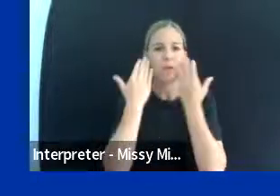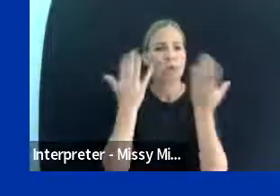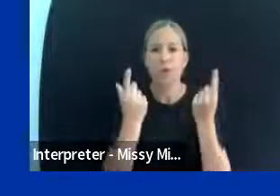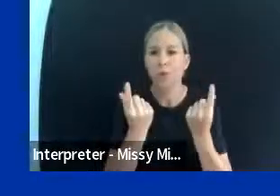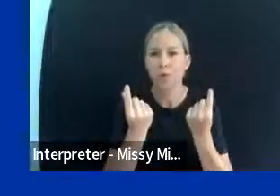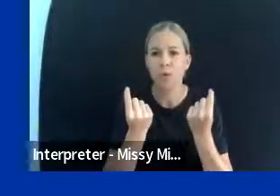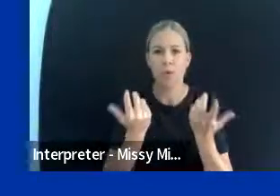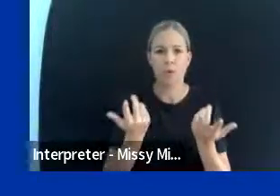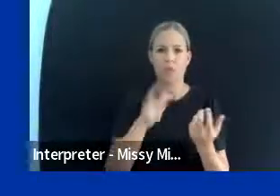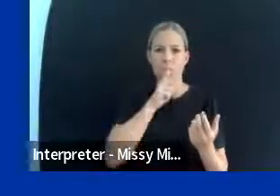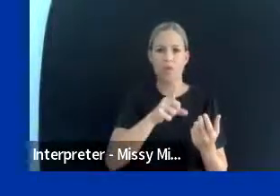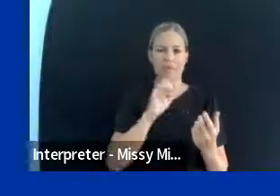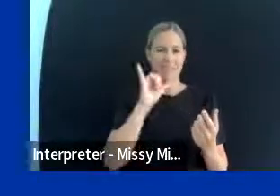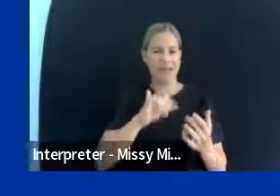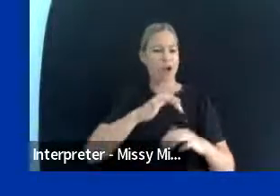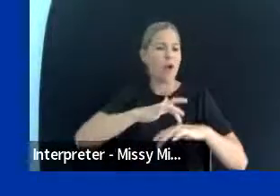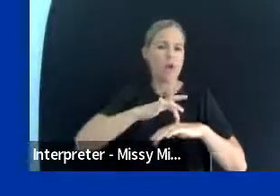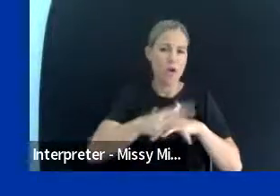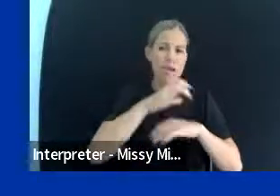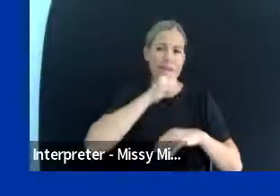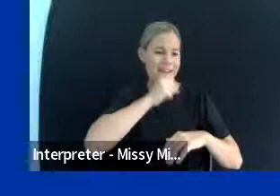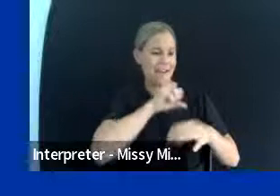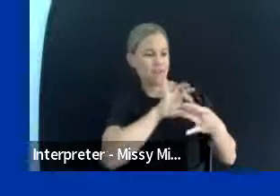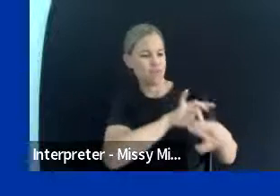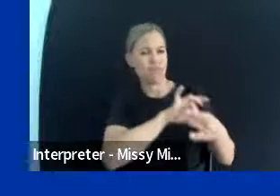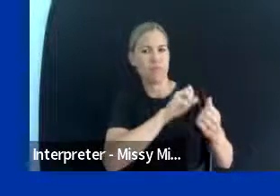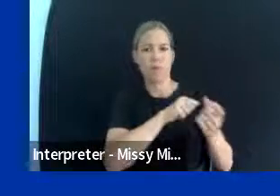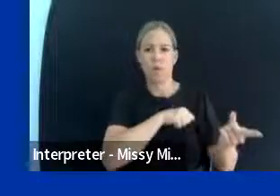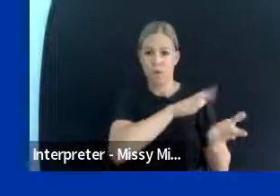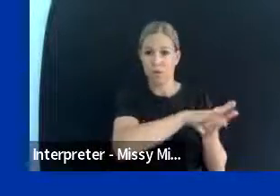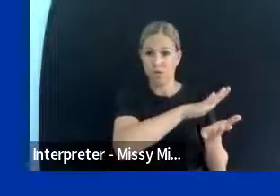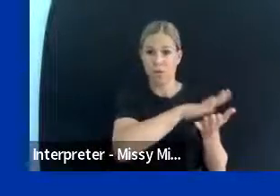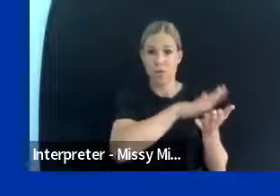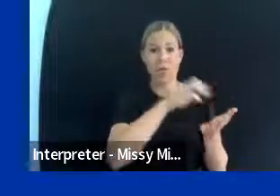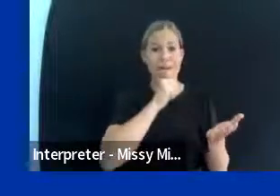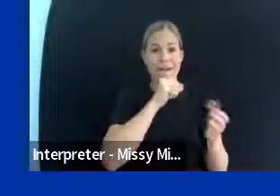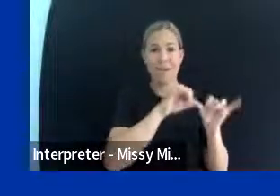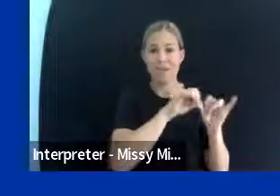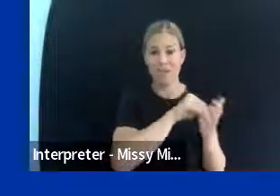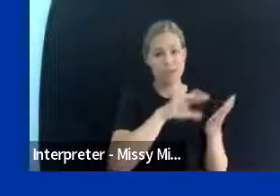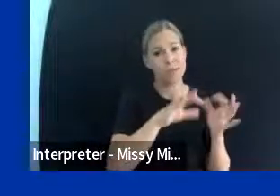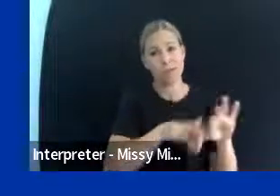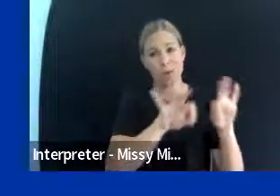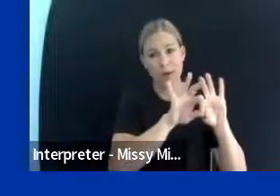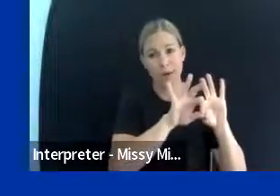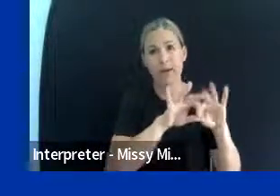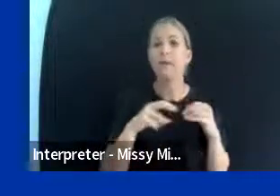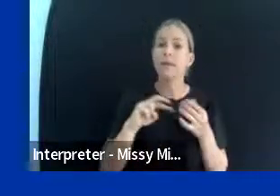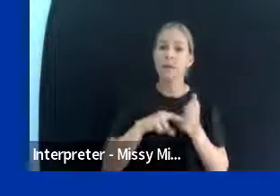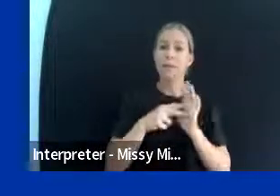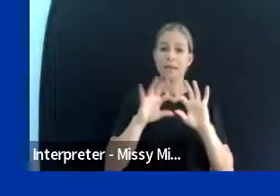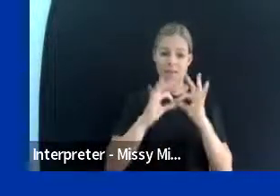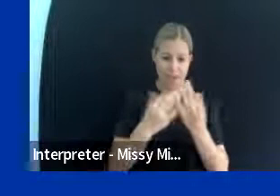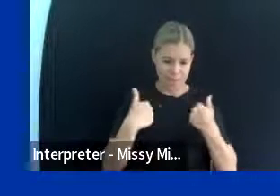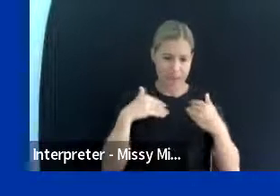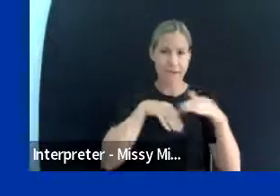So those early connections to vocational rehabilitation while students are still in school, and families have access to that information